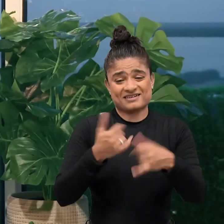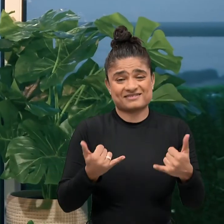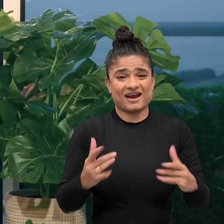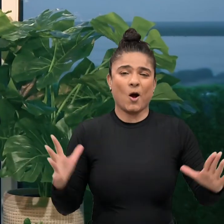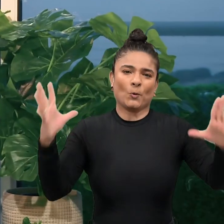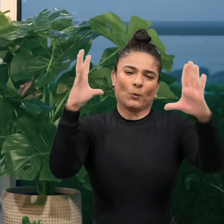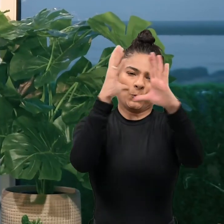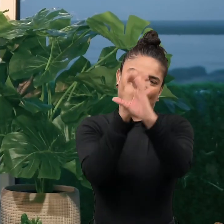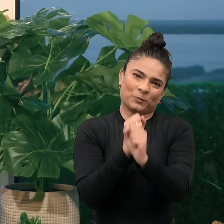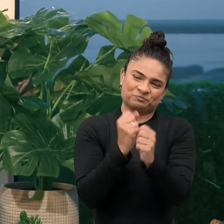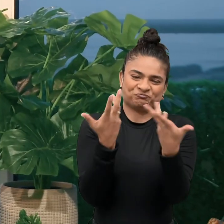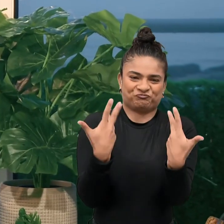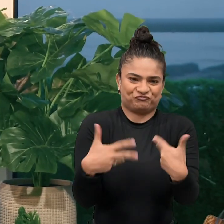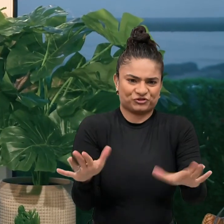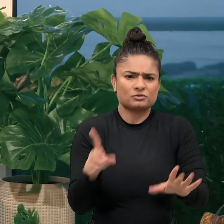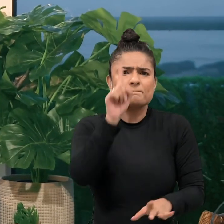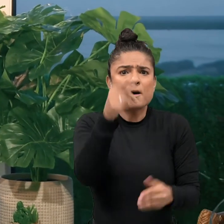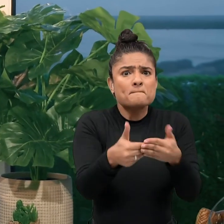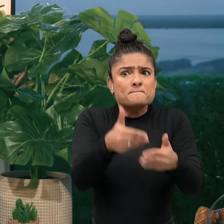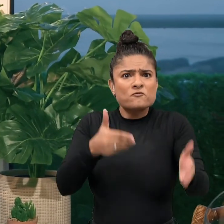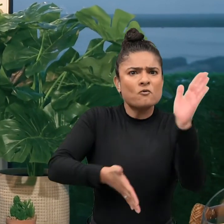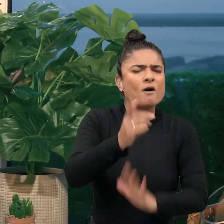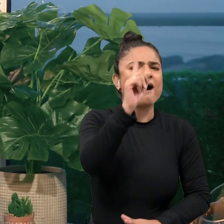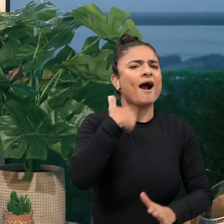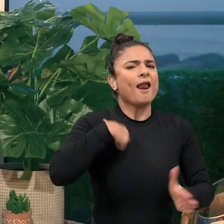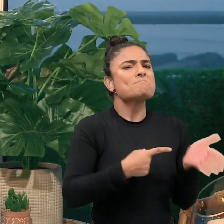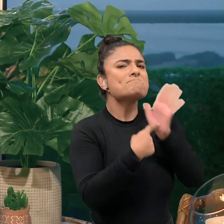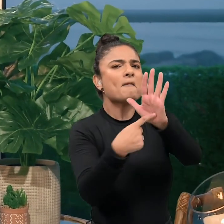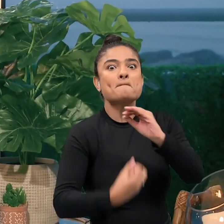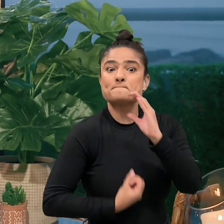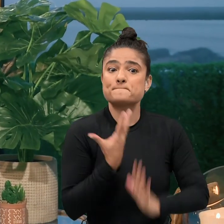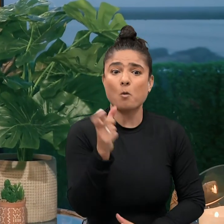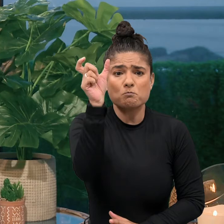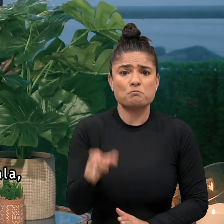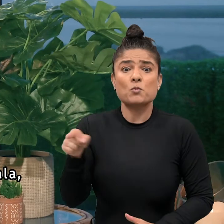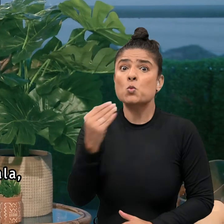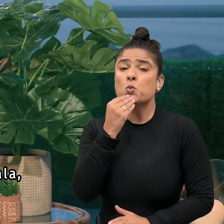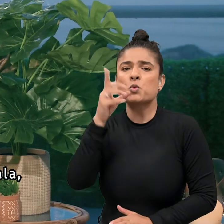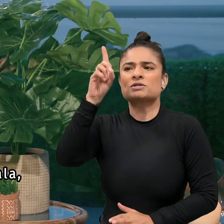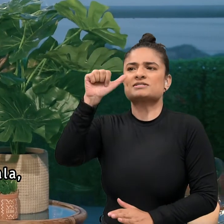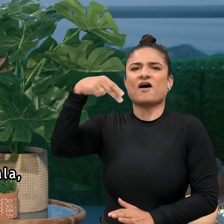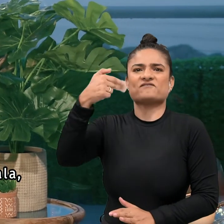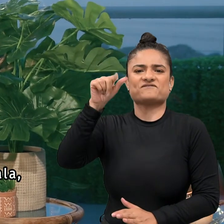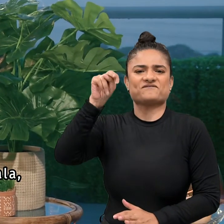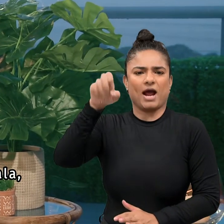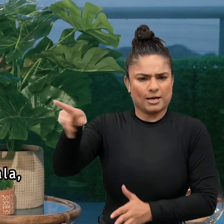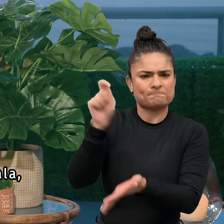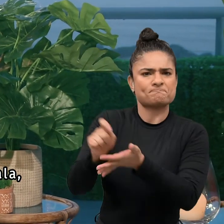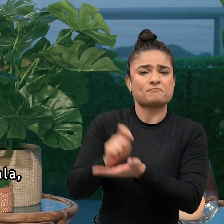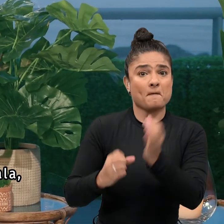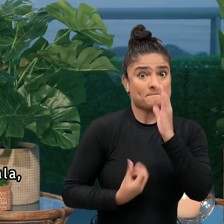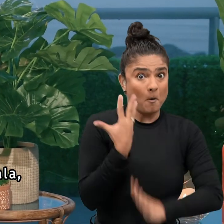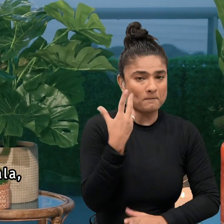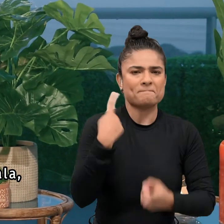Dit is amper tyd vir ons om totsiens te sê, maar voor ons gaan, laat ons julle met 'n gedig wat geskryf is deur die